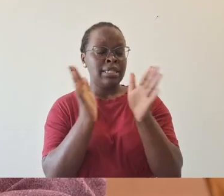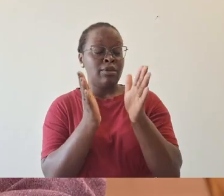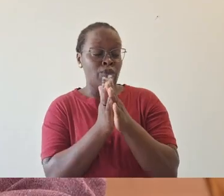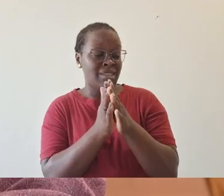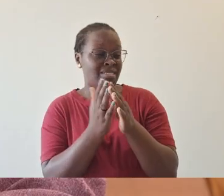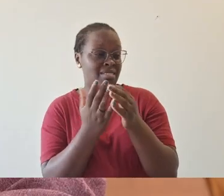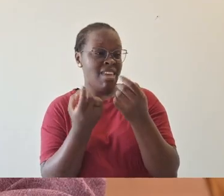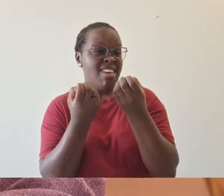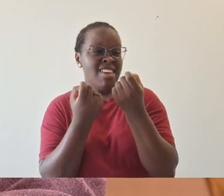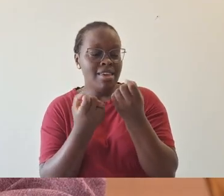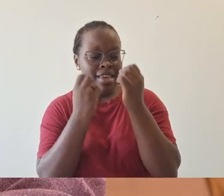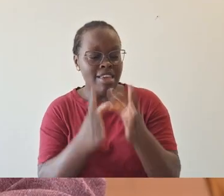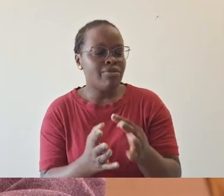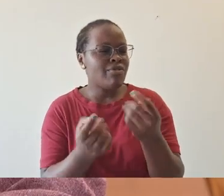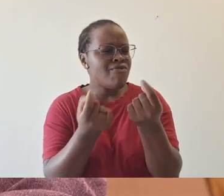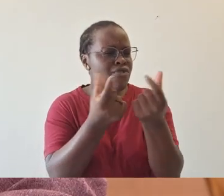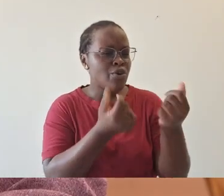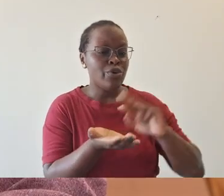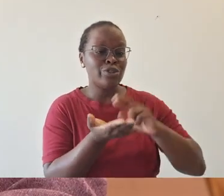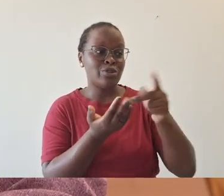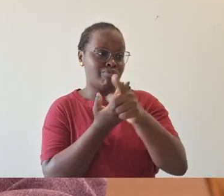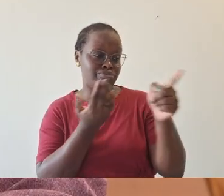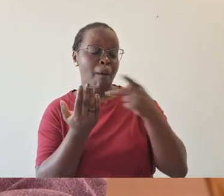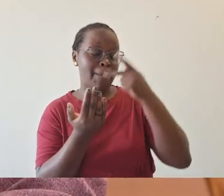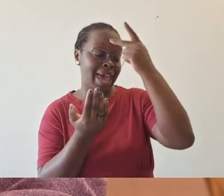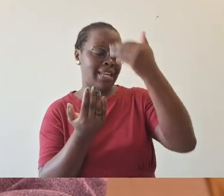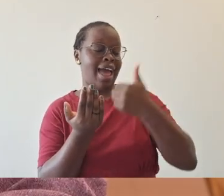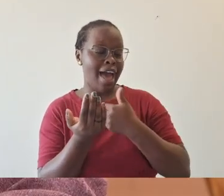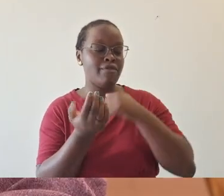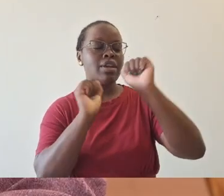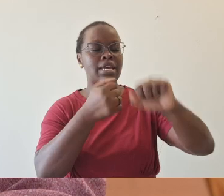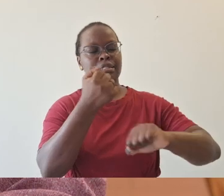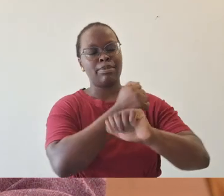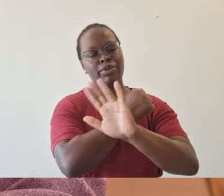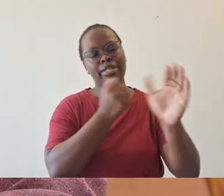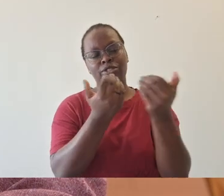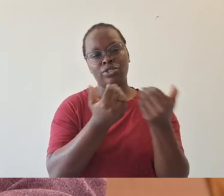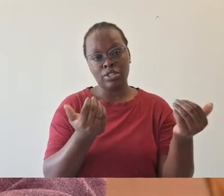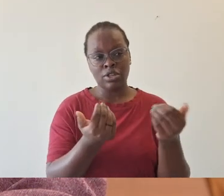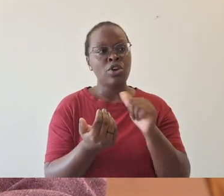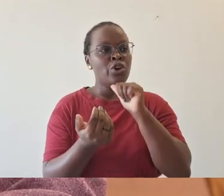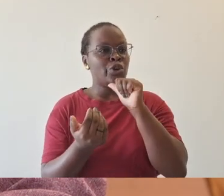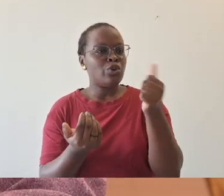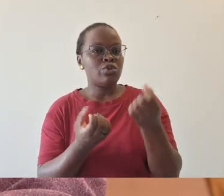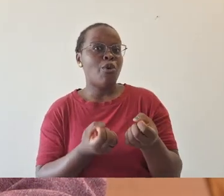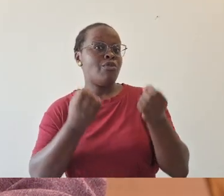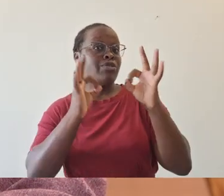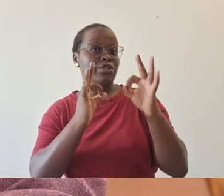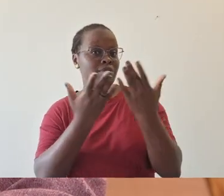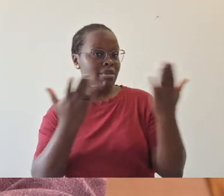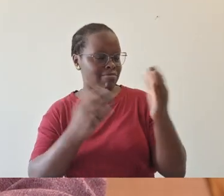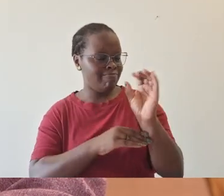in the resources that we've developed over the years and tested, one of the things we're very open to is not really the formal bits,